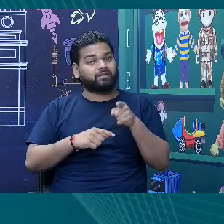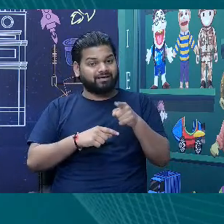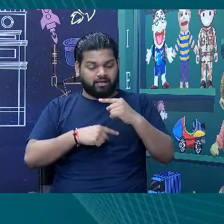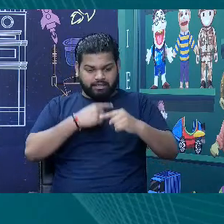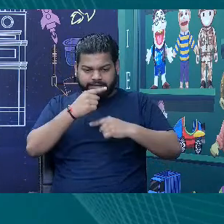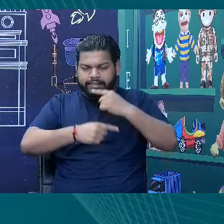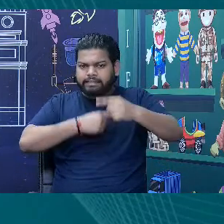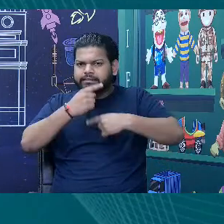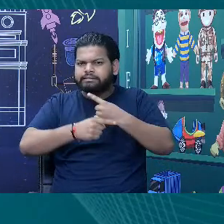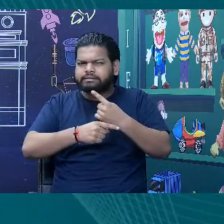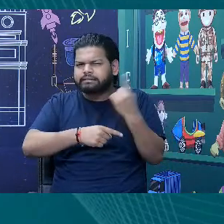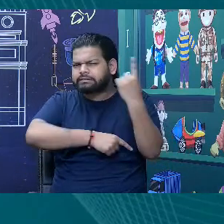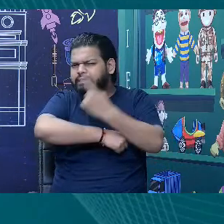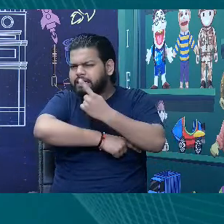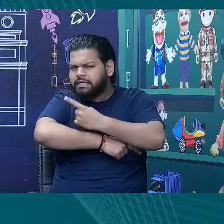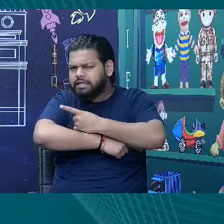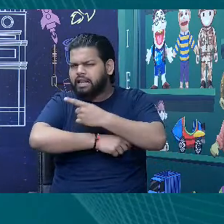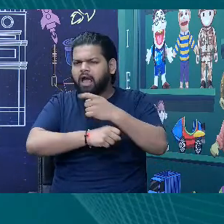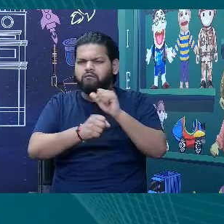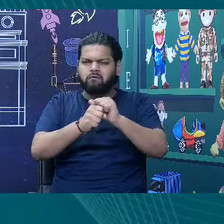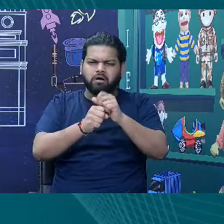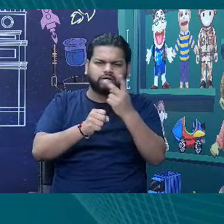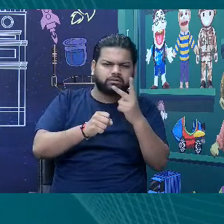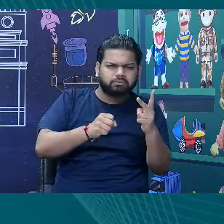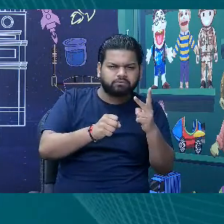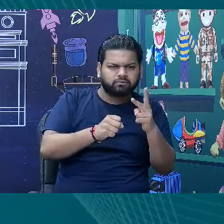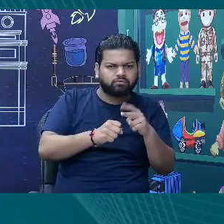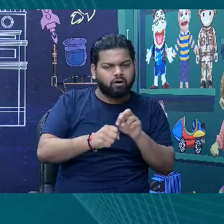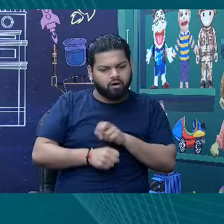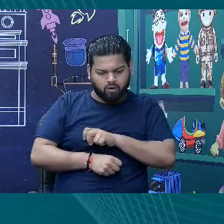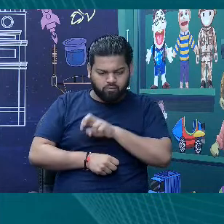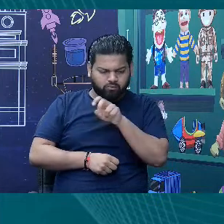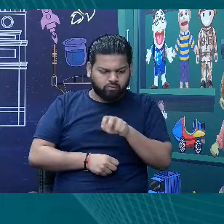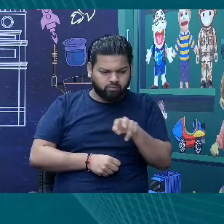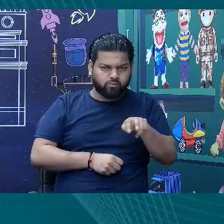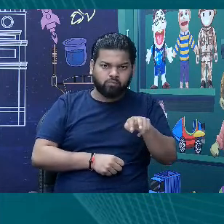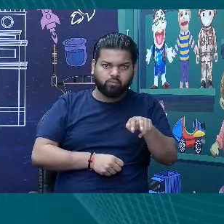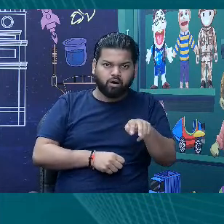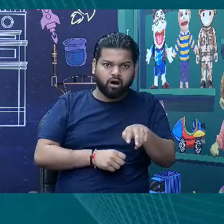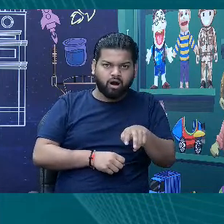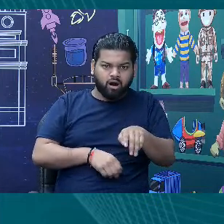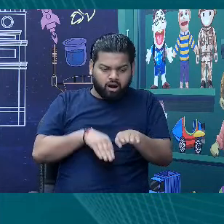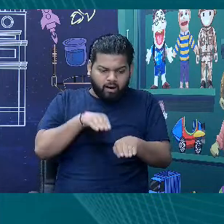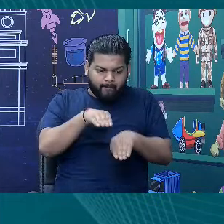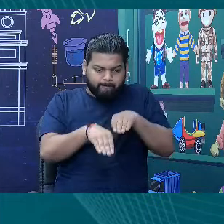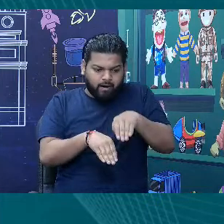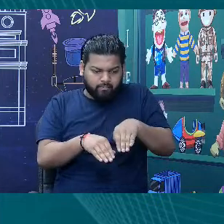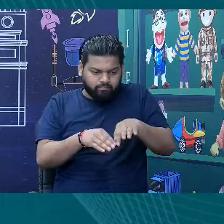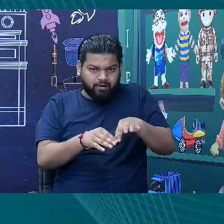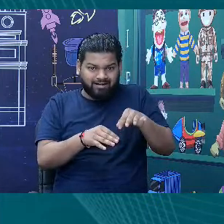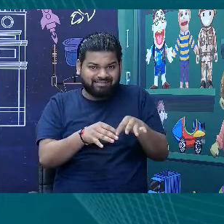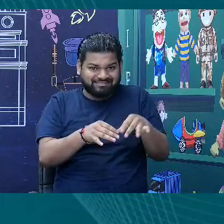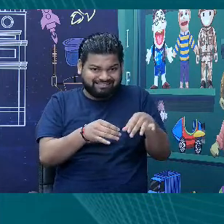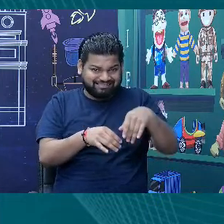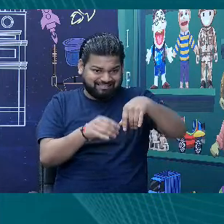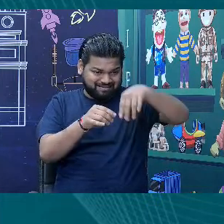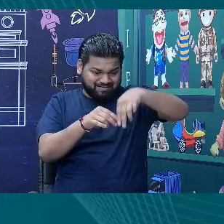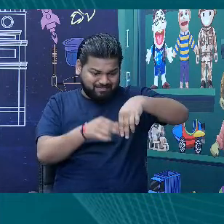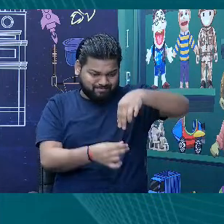like walking would cause fractures. Oh my so God. that's what happens, and that is why he was you